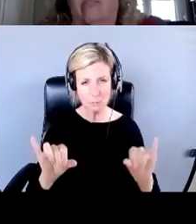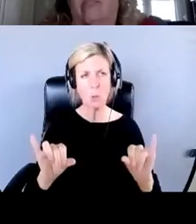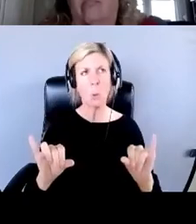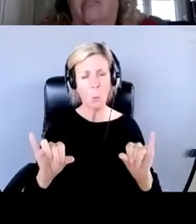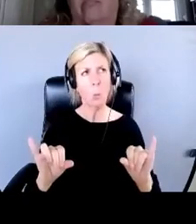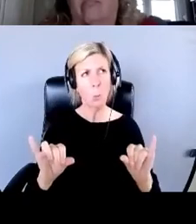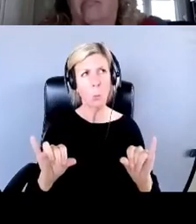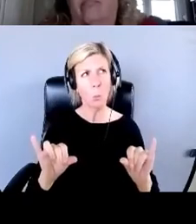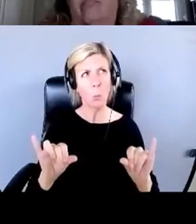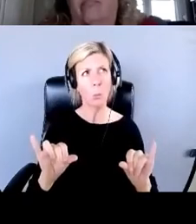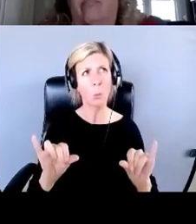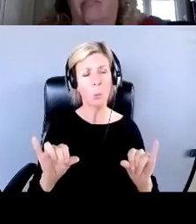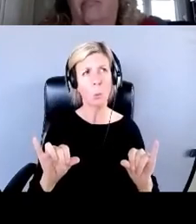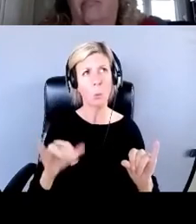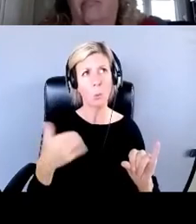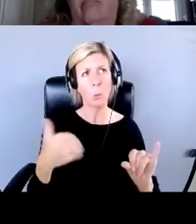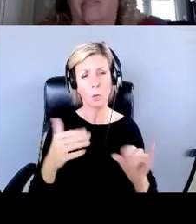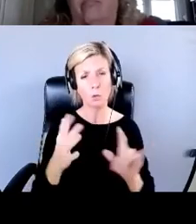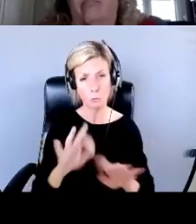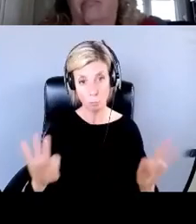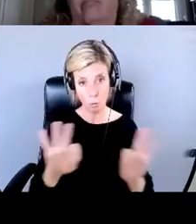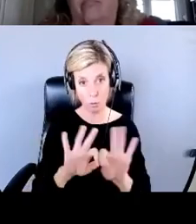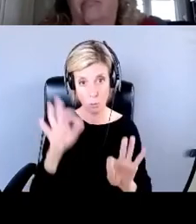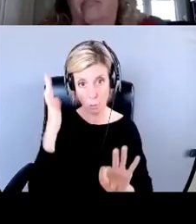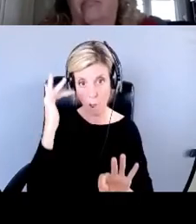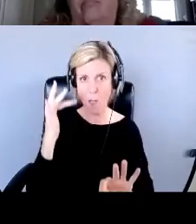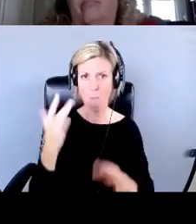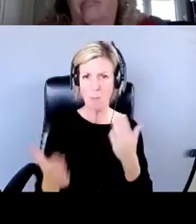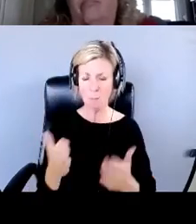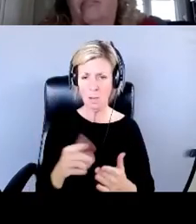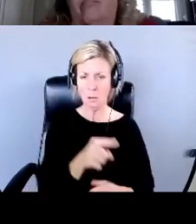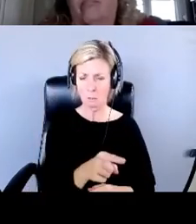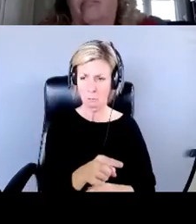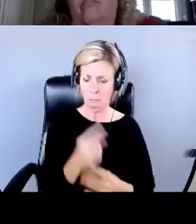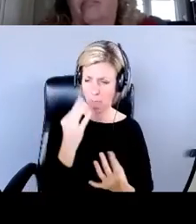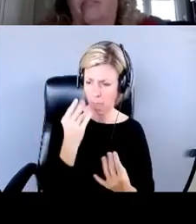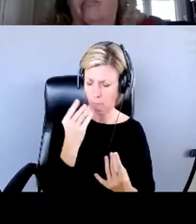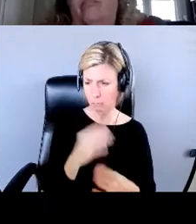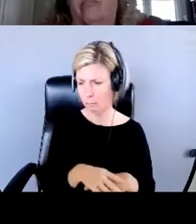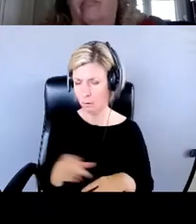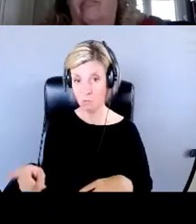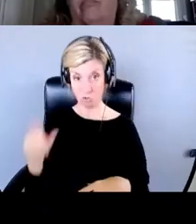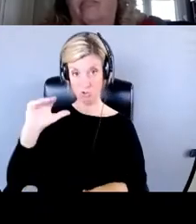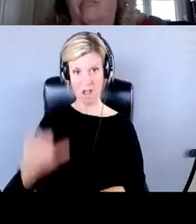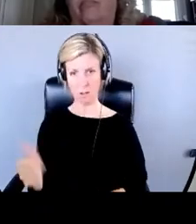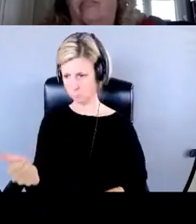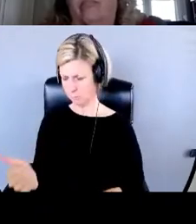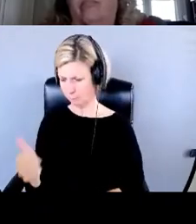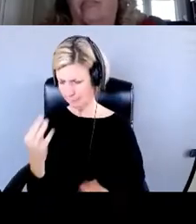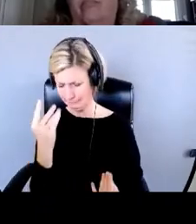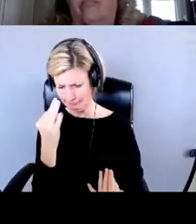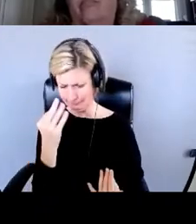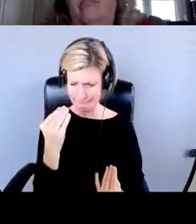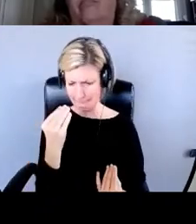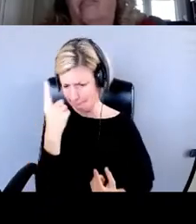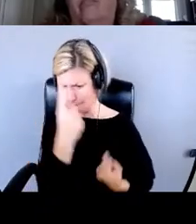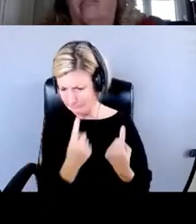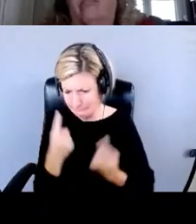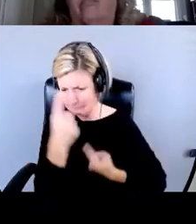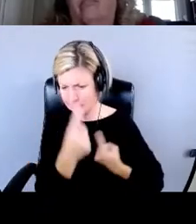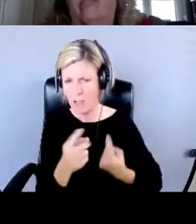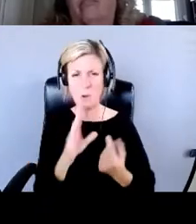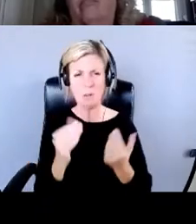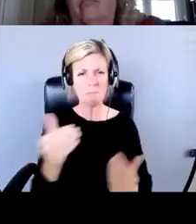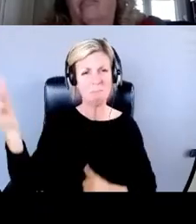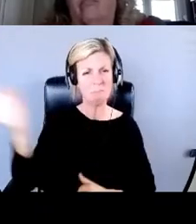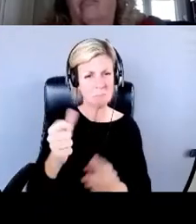disappointment, I think, because when people finally say, I'm gonna get a lawyer, a sibling, or I'm gonna get a lawyer for my mom, they're often not